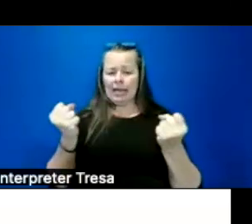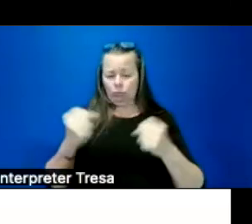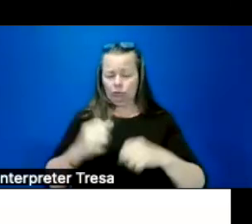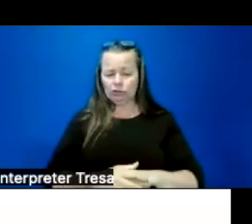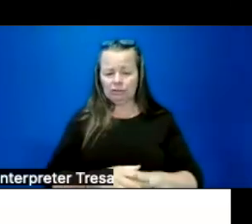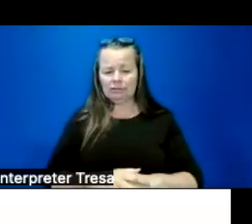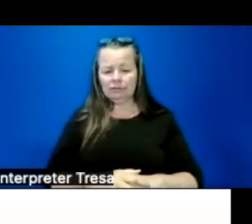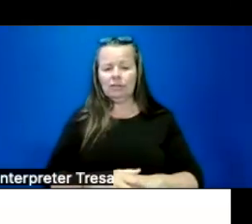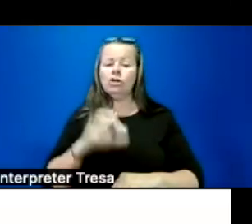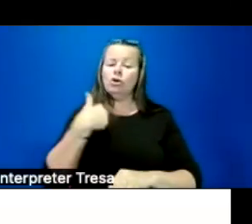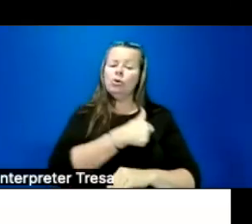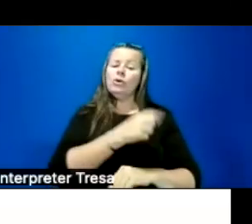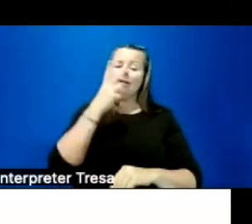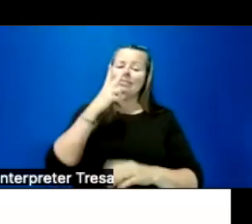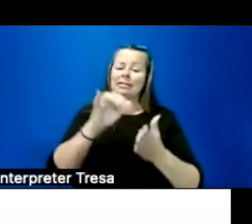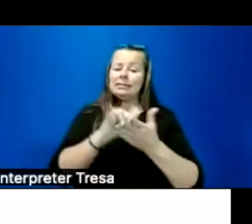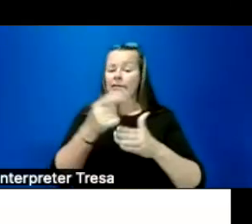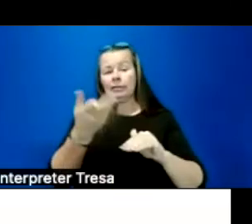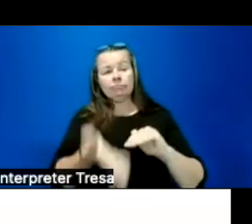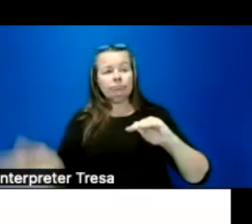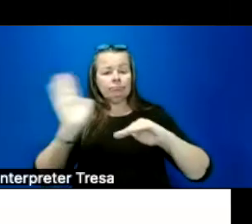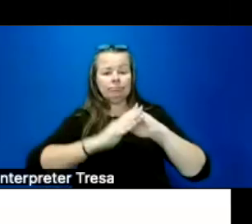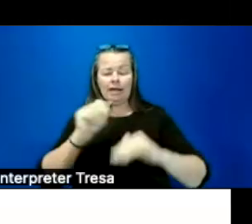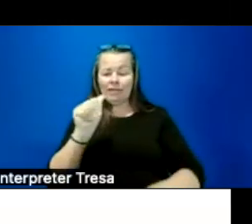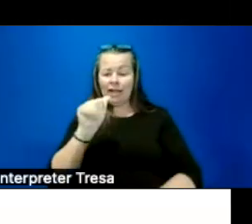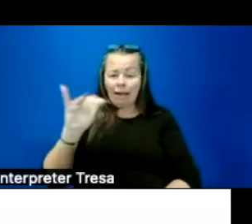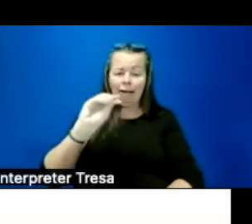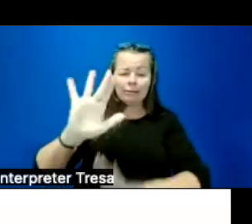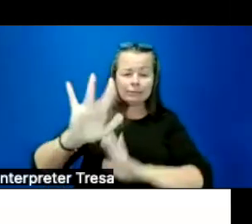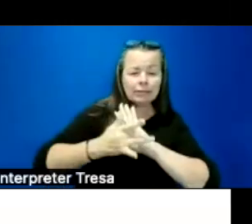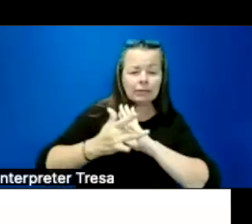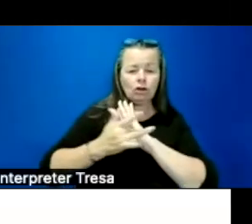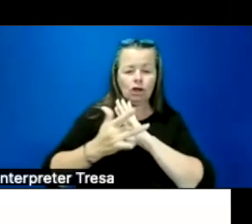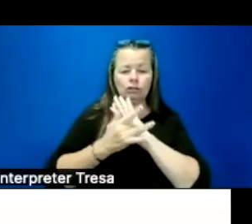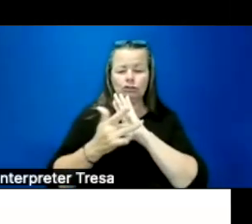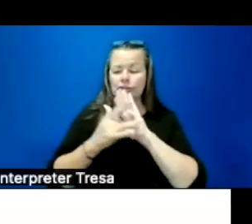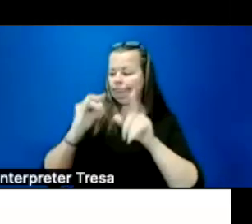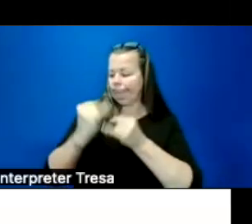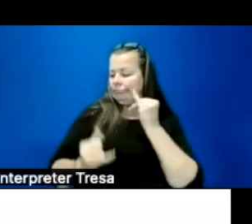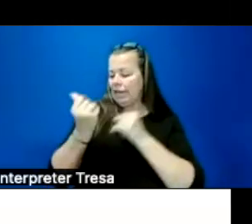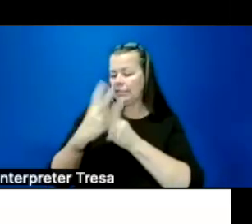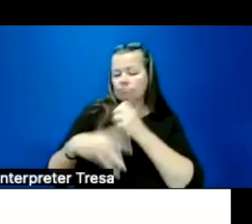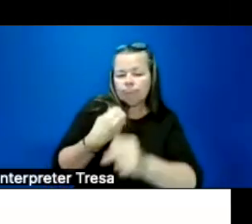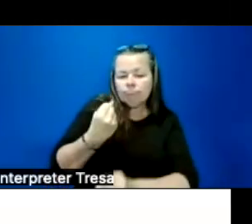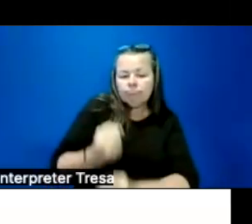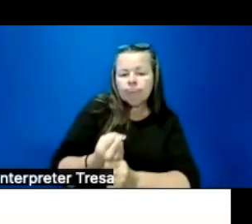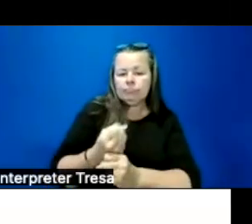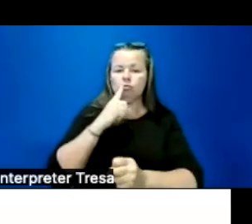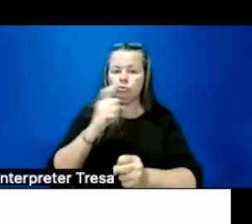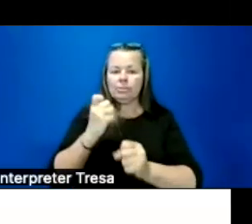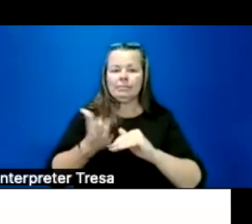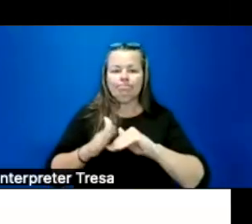seen that the rise of AI and the rise of technology in the past years has been really